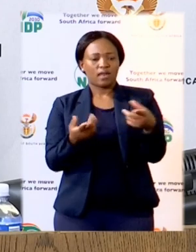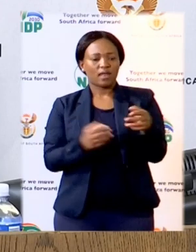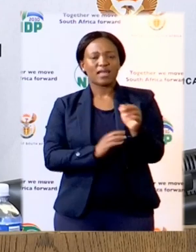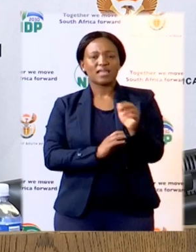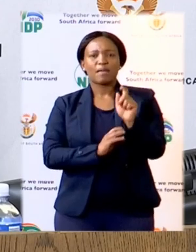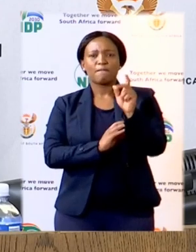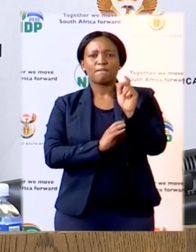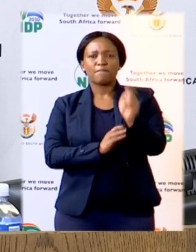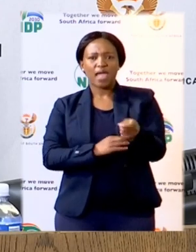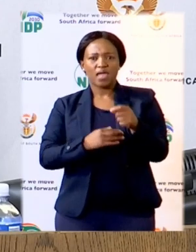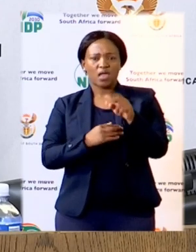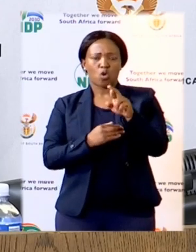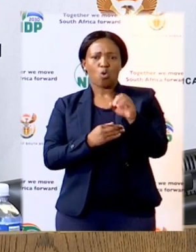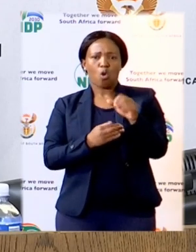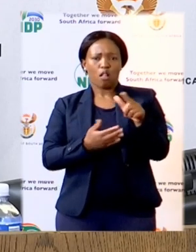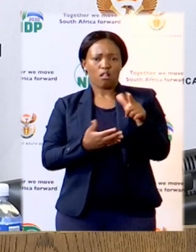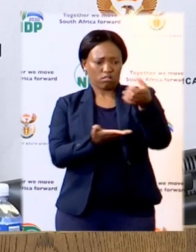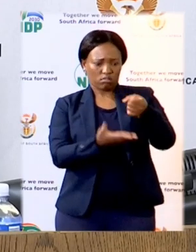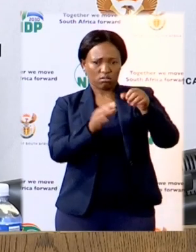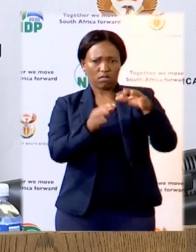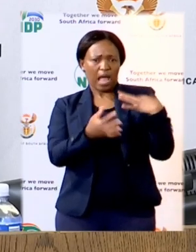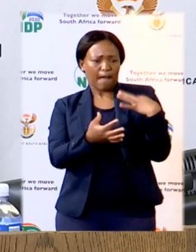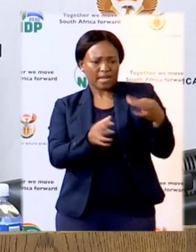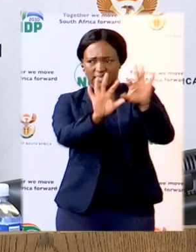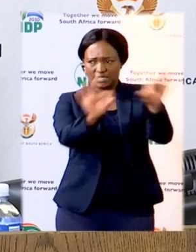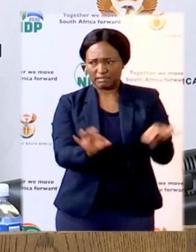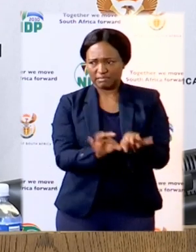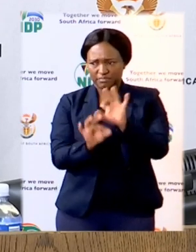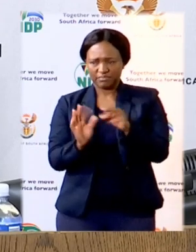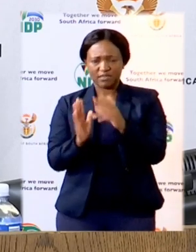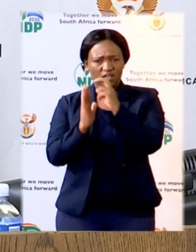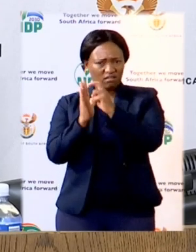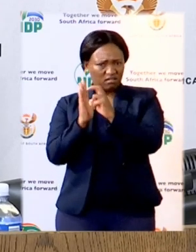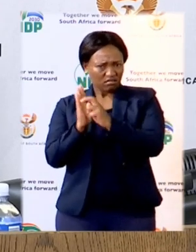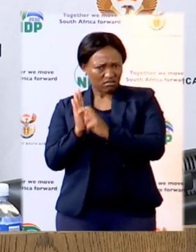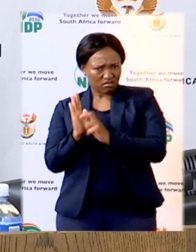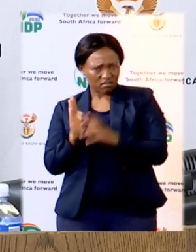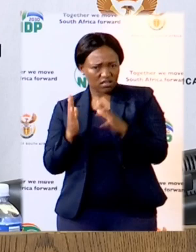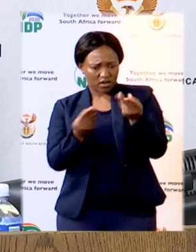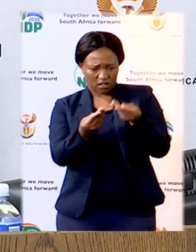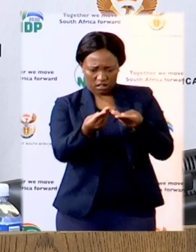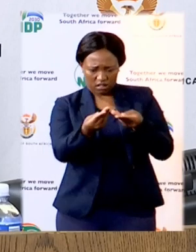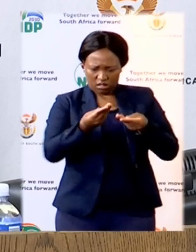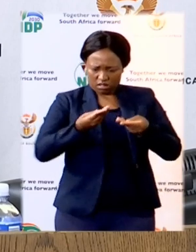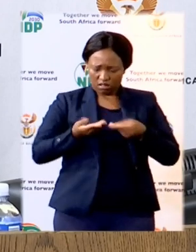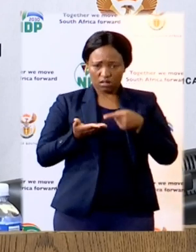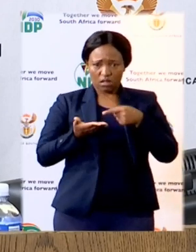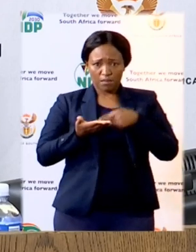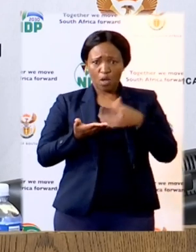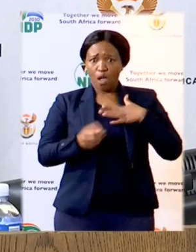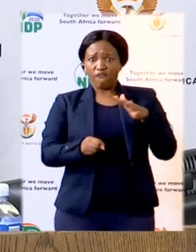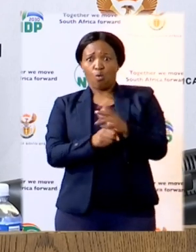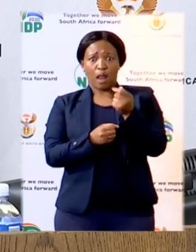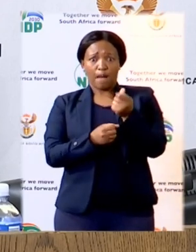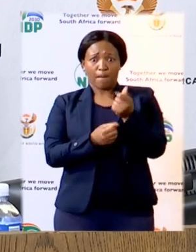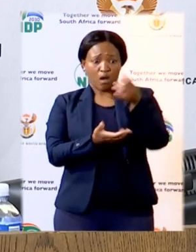submitted by the employer with all the figures. And we're not paying the whole